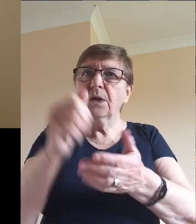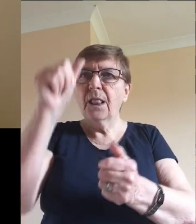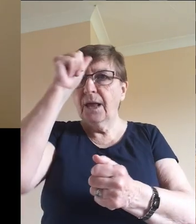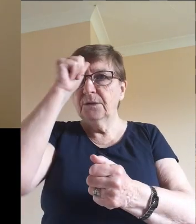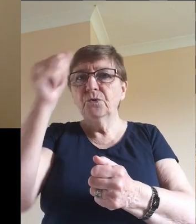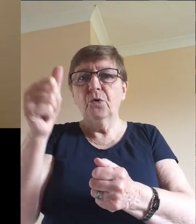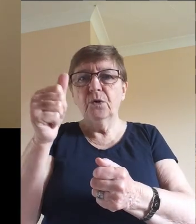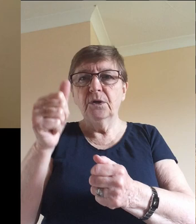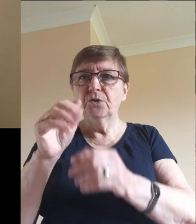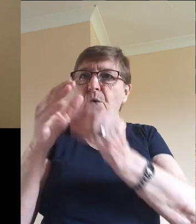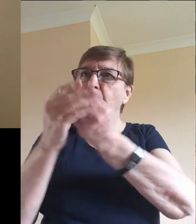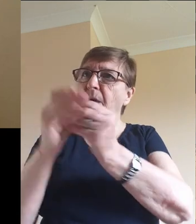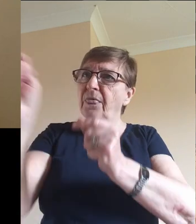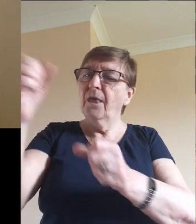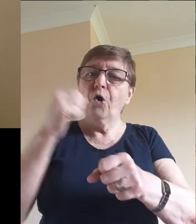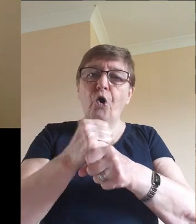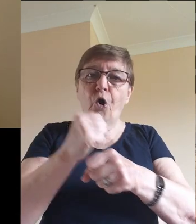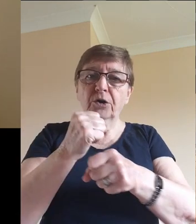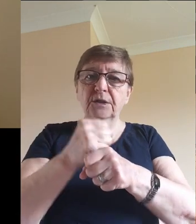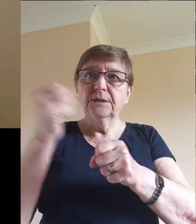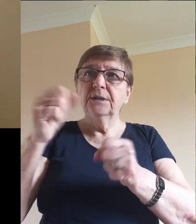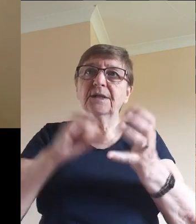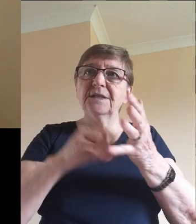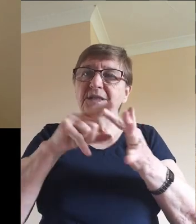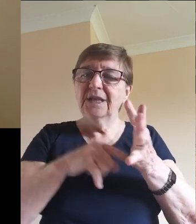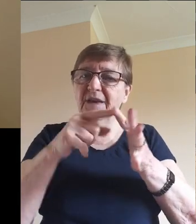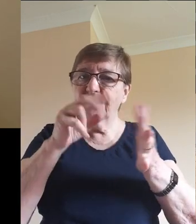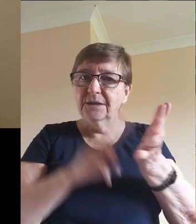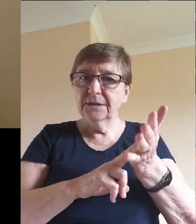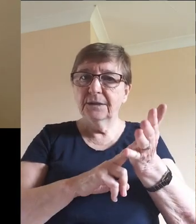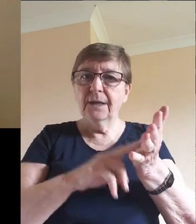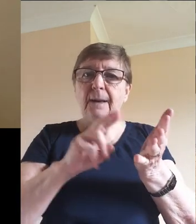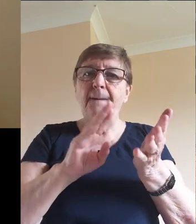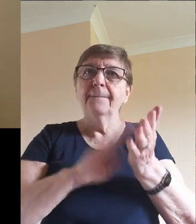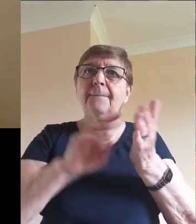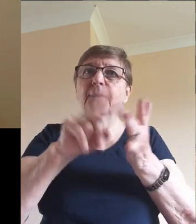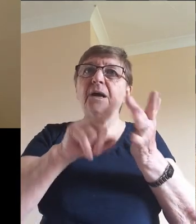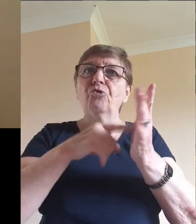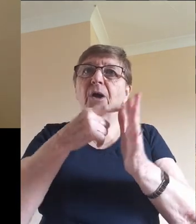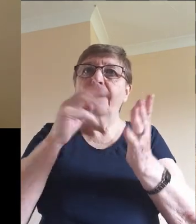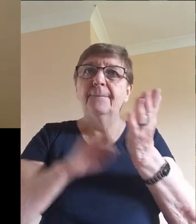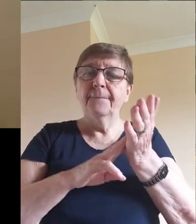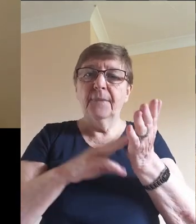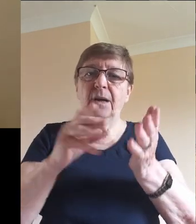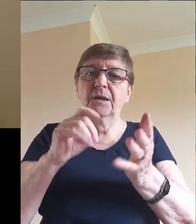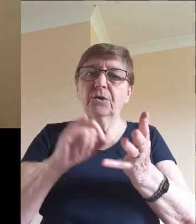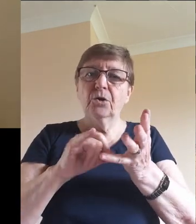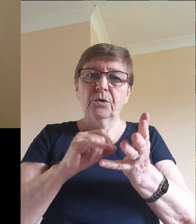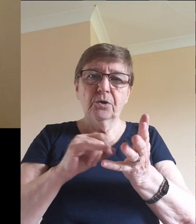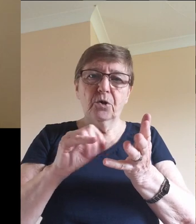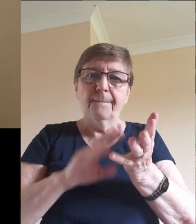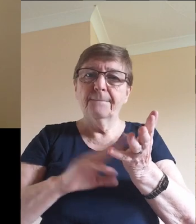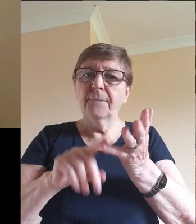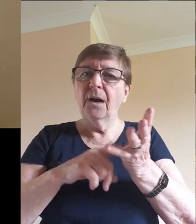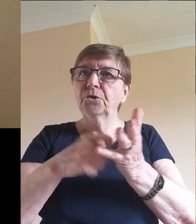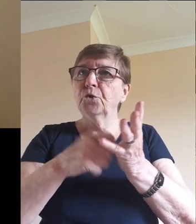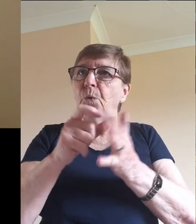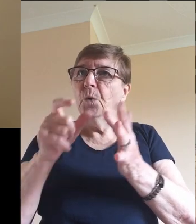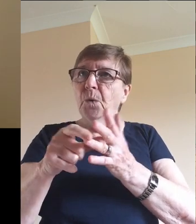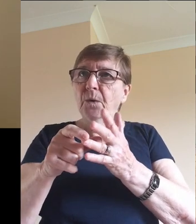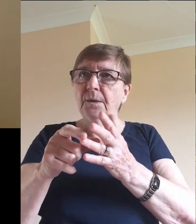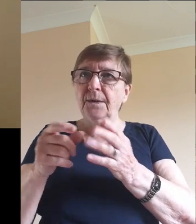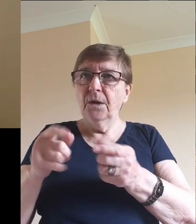Murdo. You have anointed them to preach the gospel and we confess that we will stand behind them and support them in